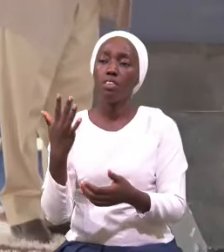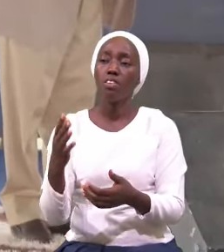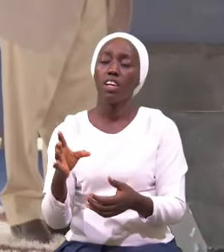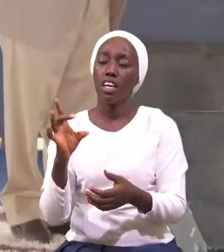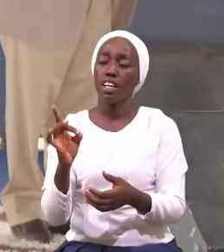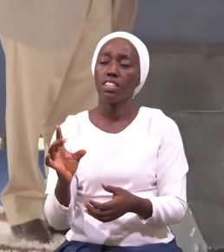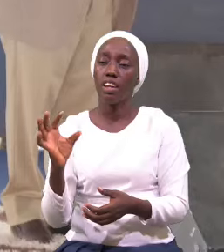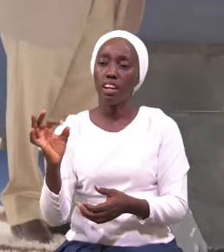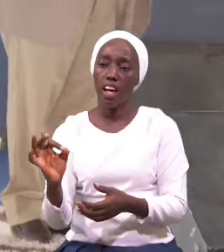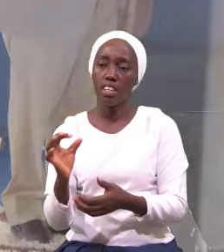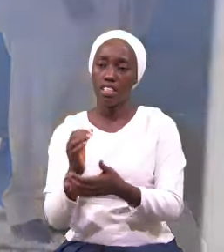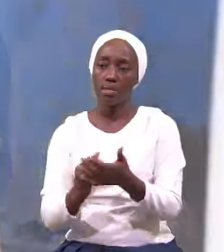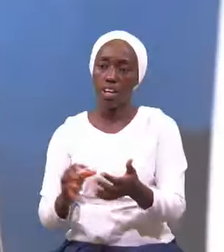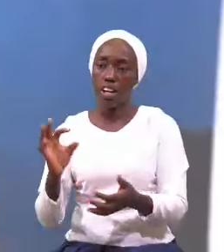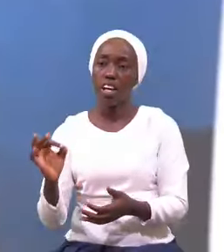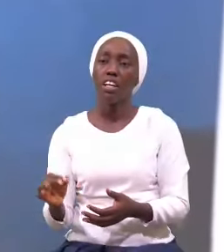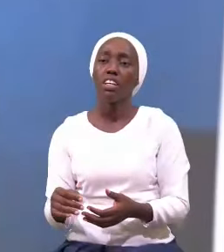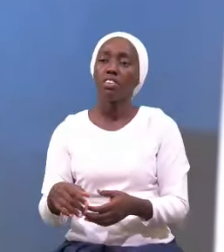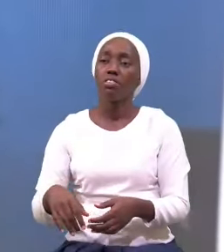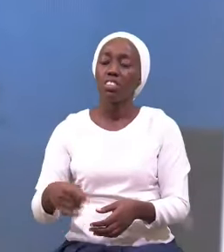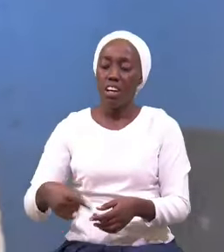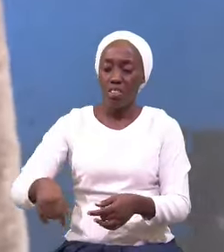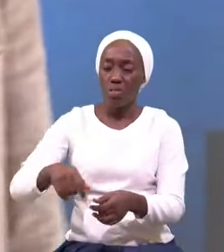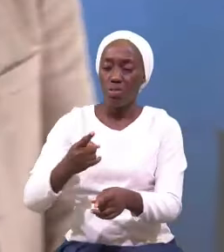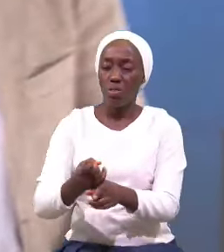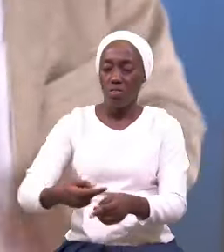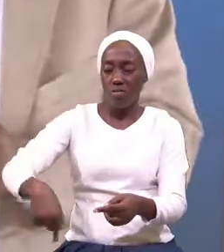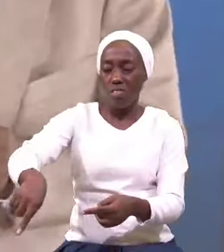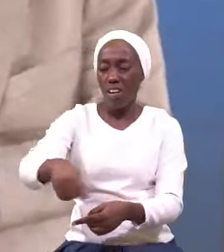just around there doing merry-go-round.